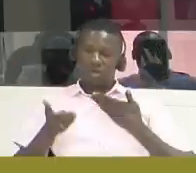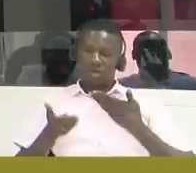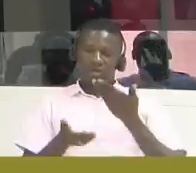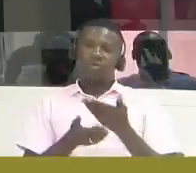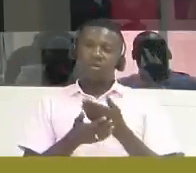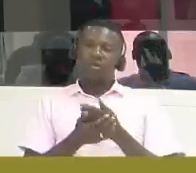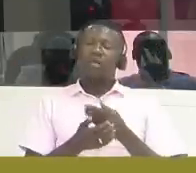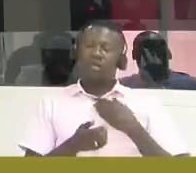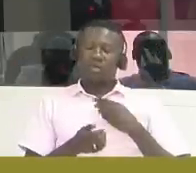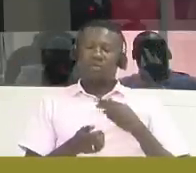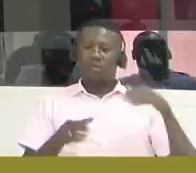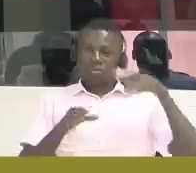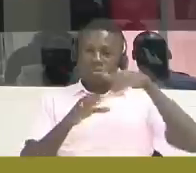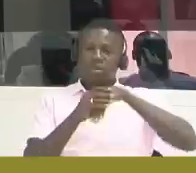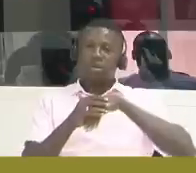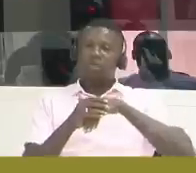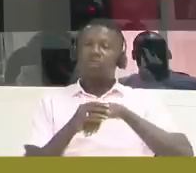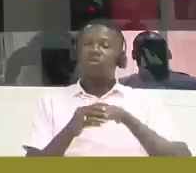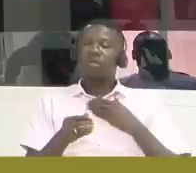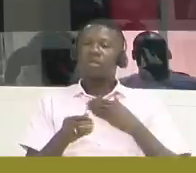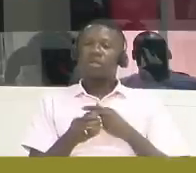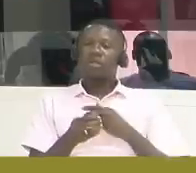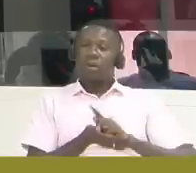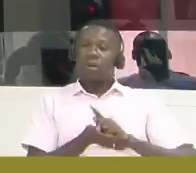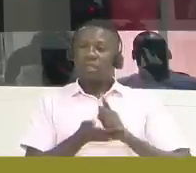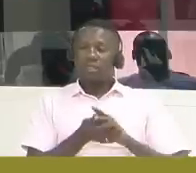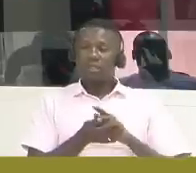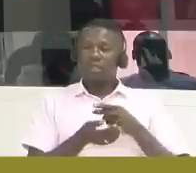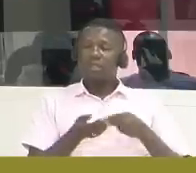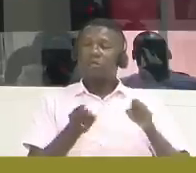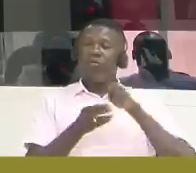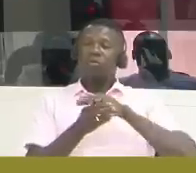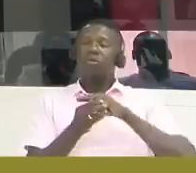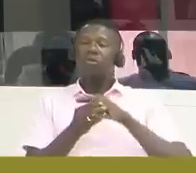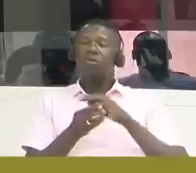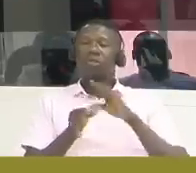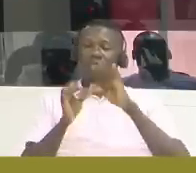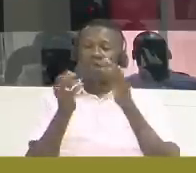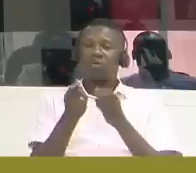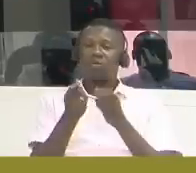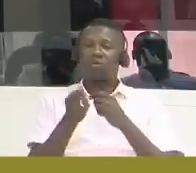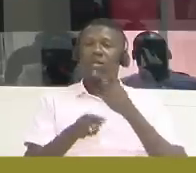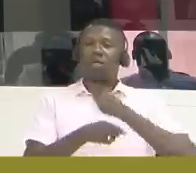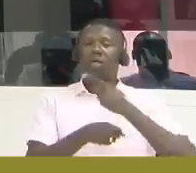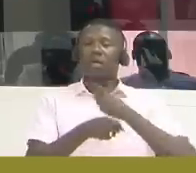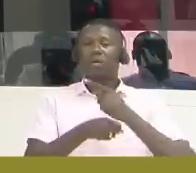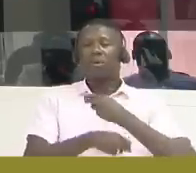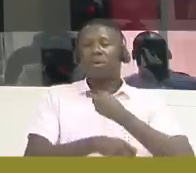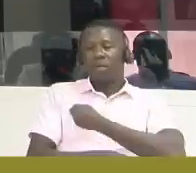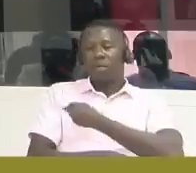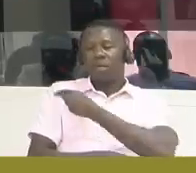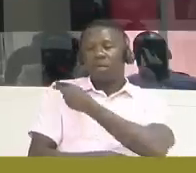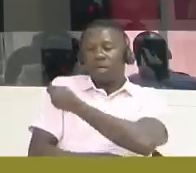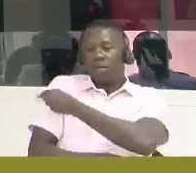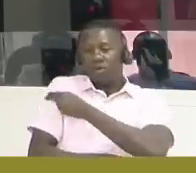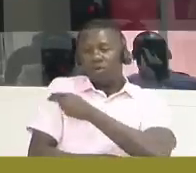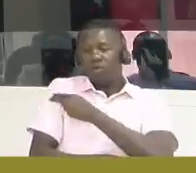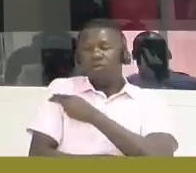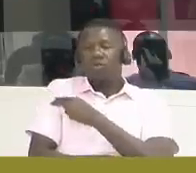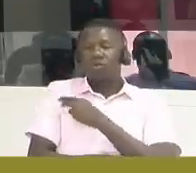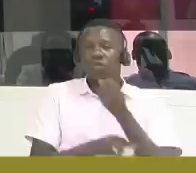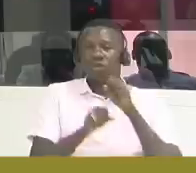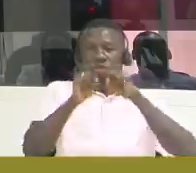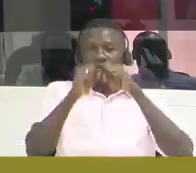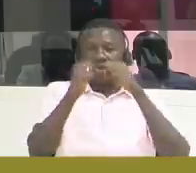of the emergency response team of the Gambia Red Cross Society. And he was going there to